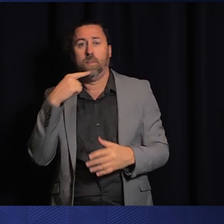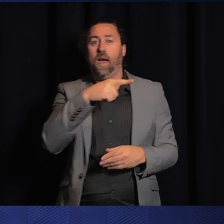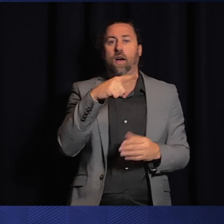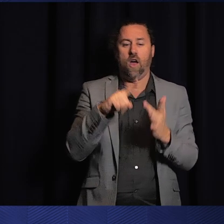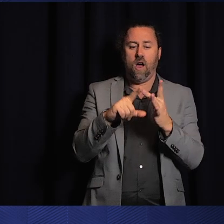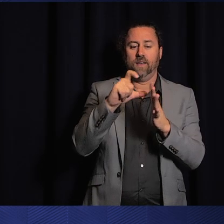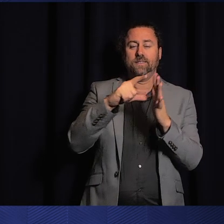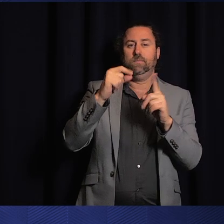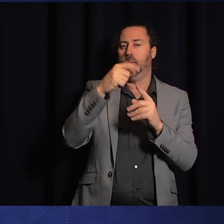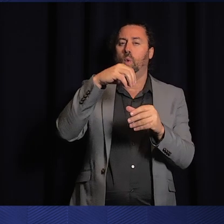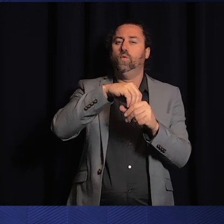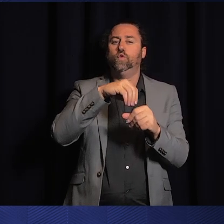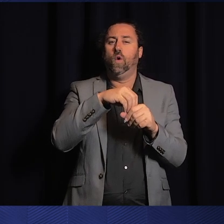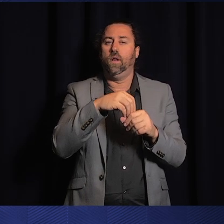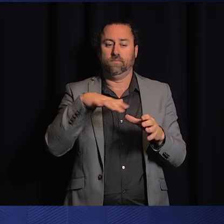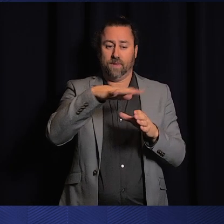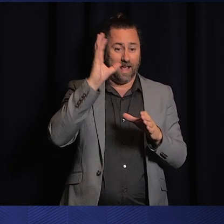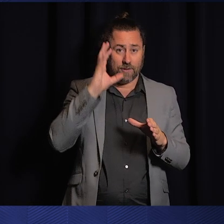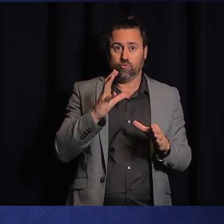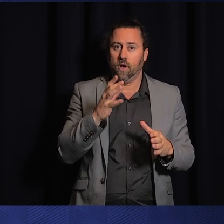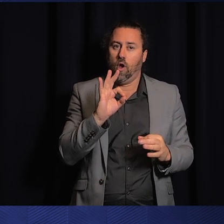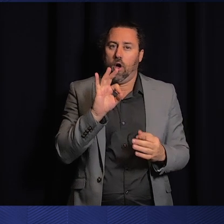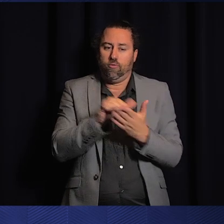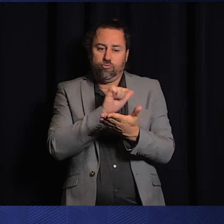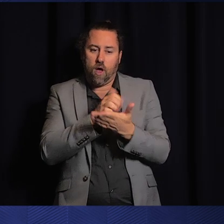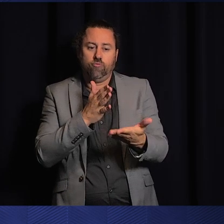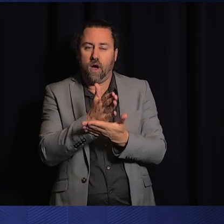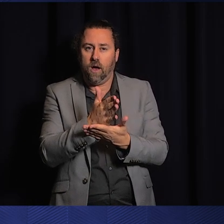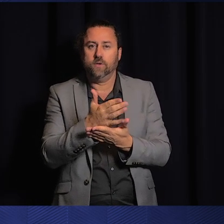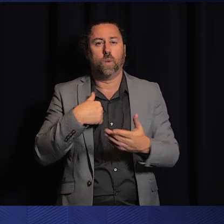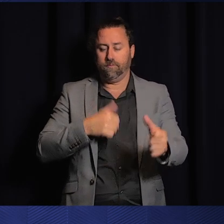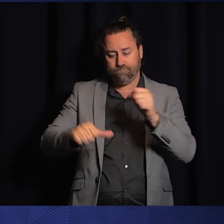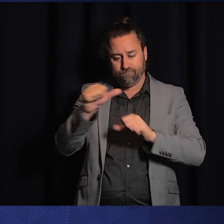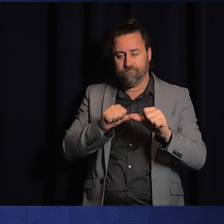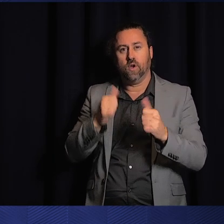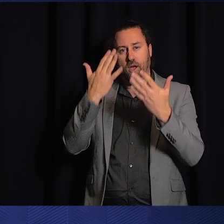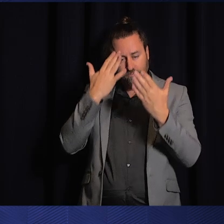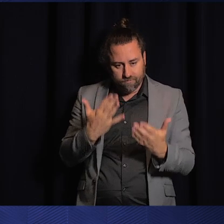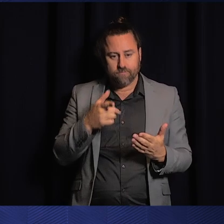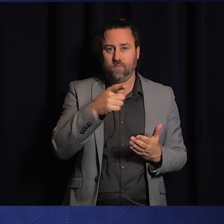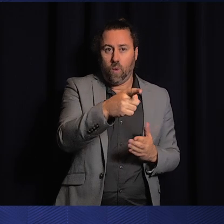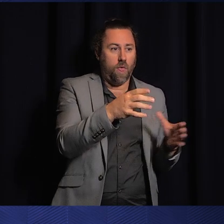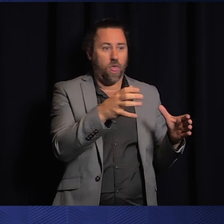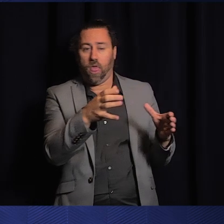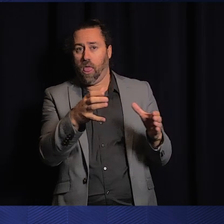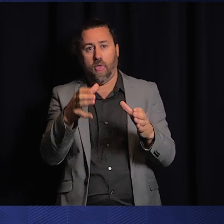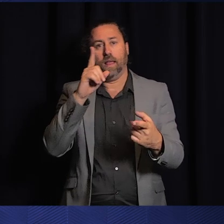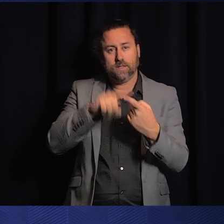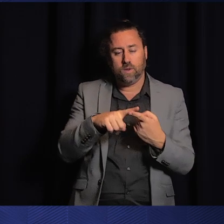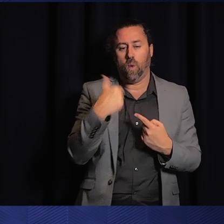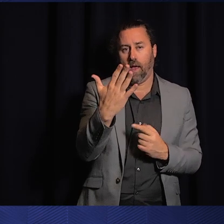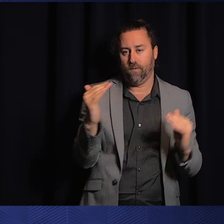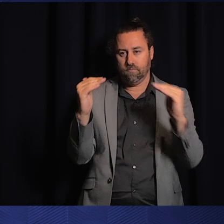So, the laws, systematic integration of international human rights laws, UN